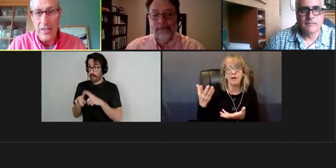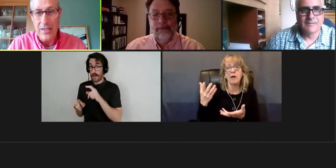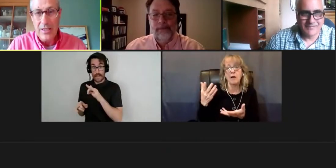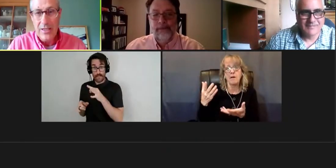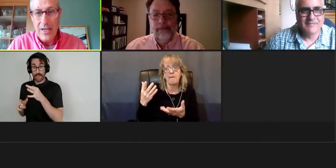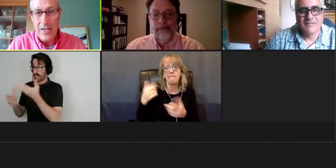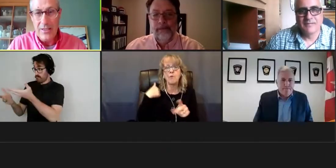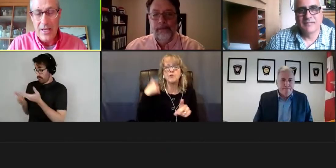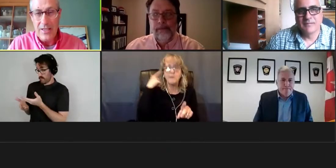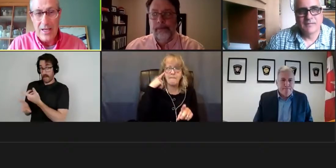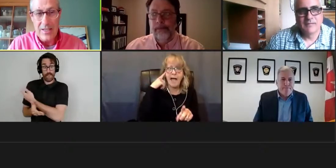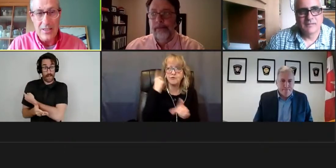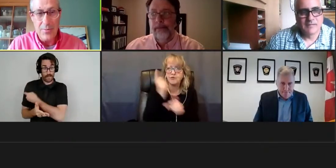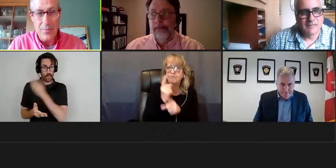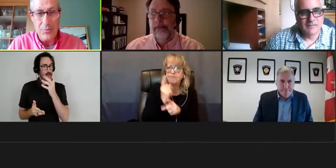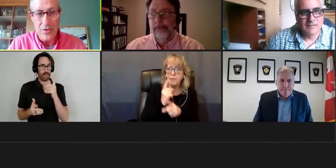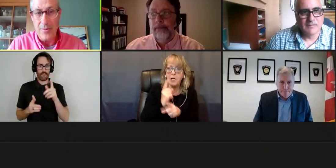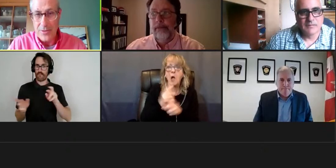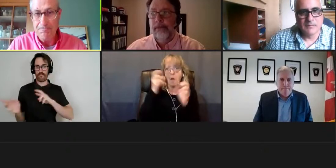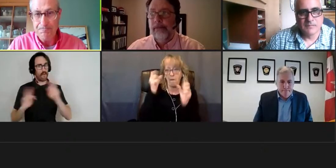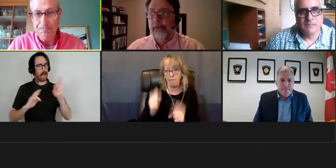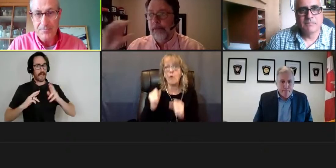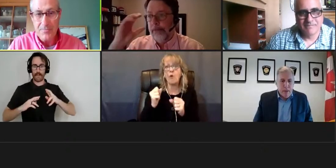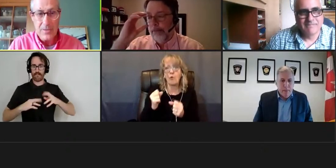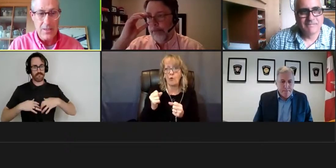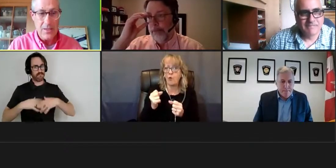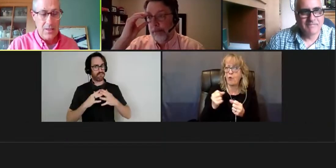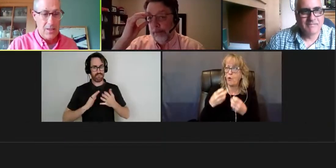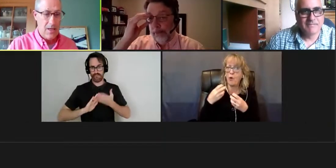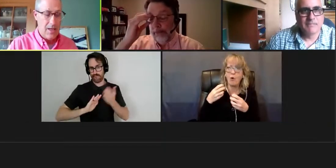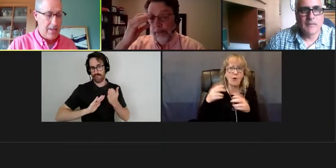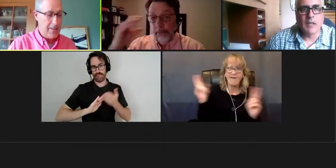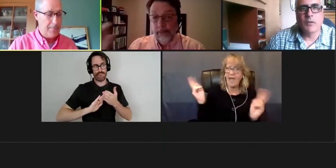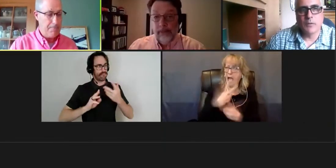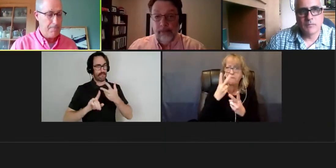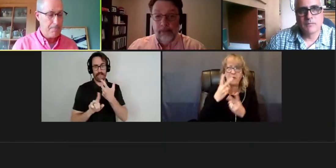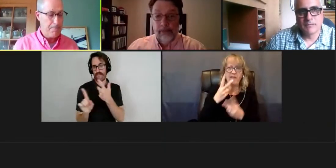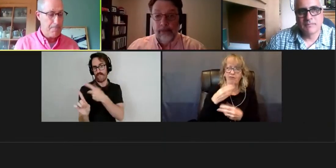ground running and get it into people's arms.